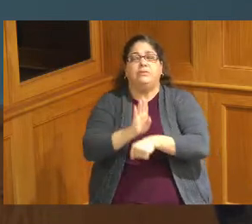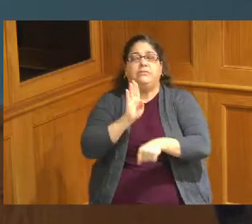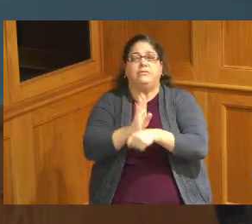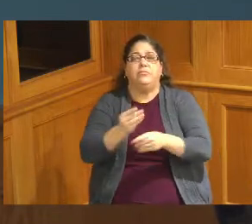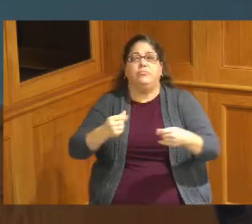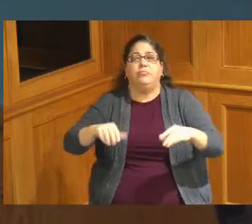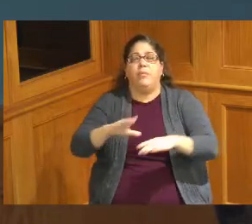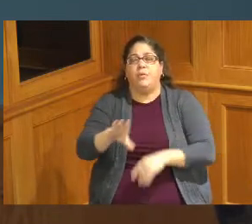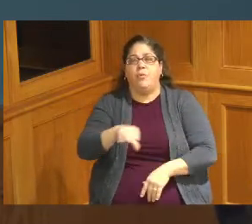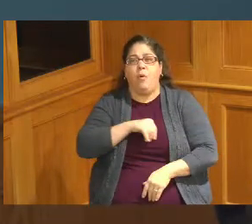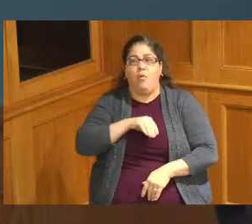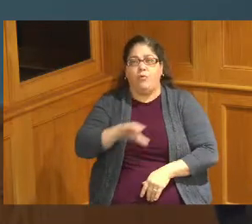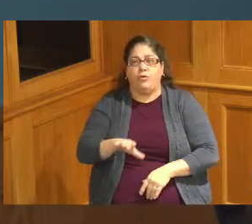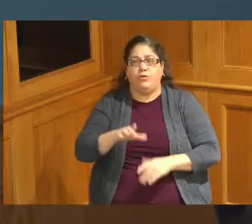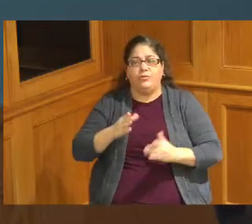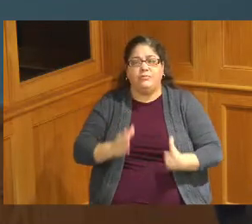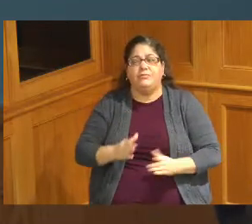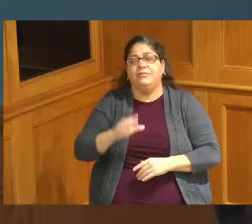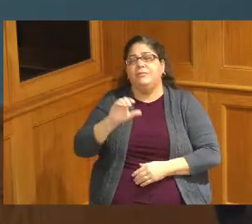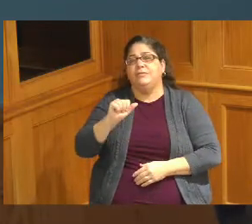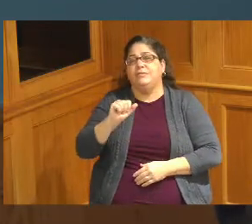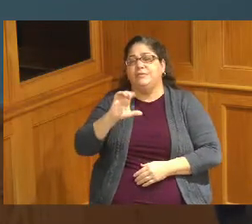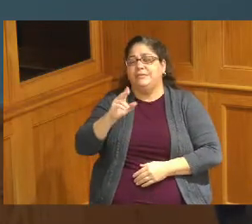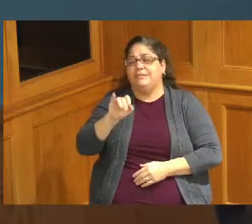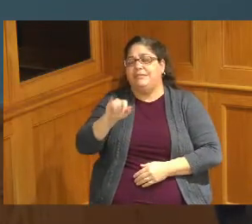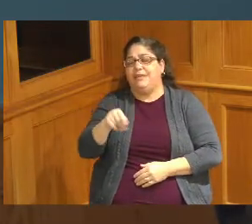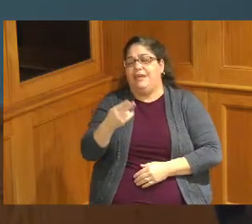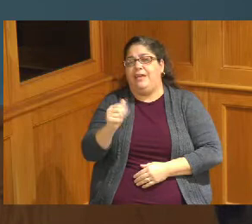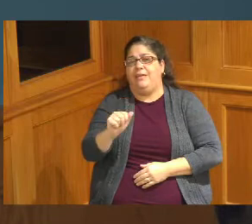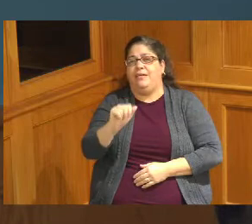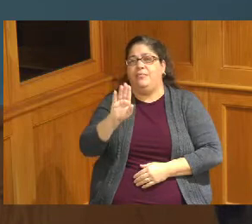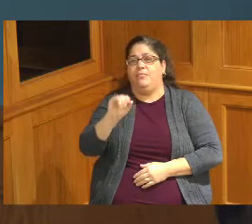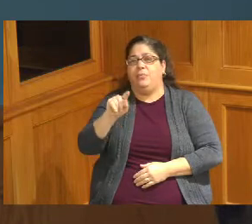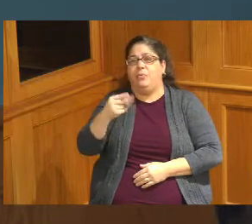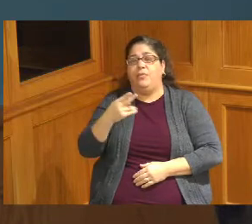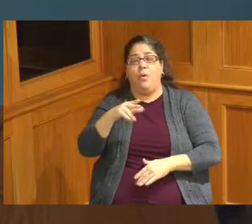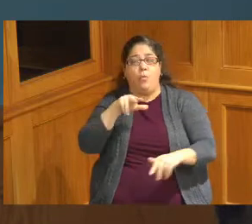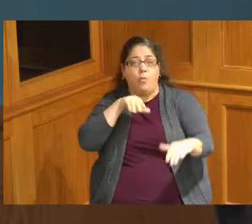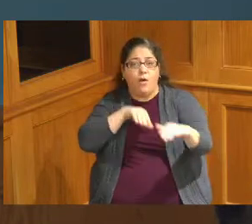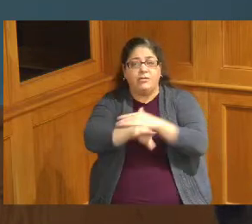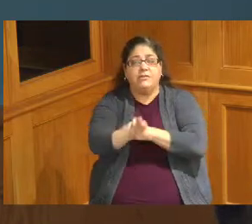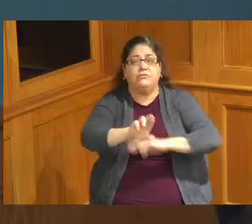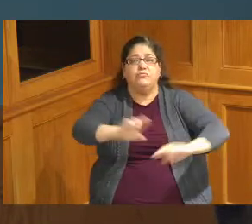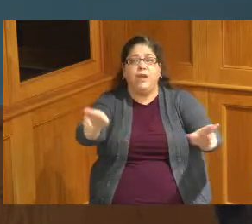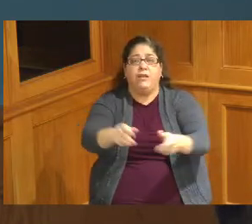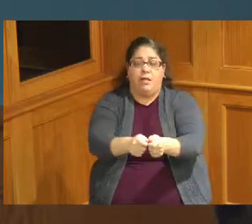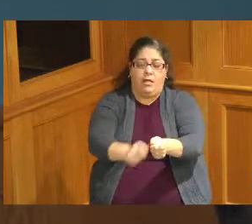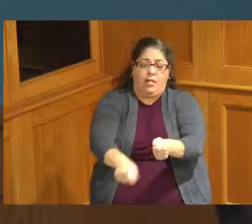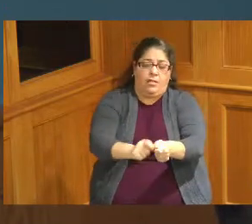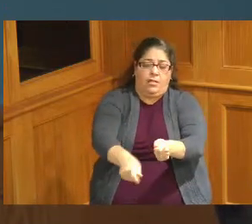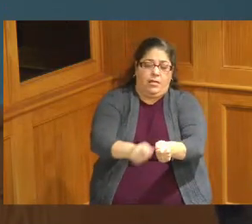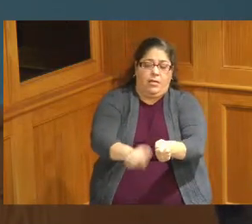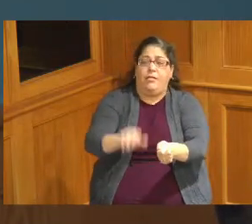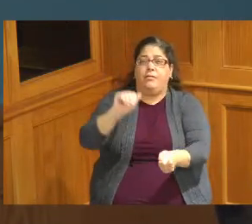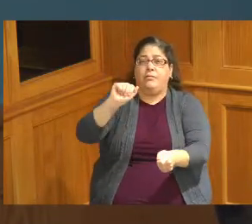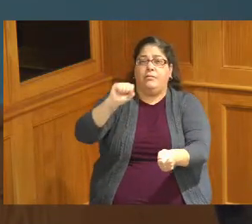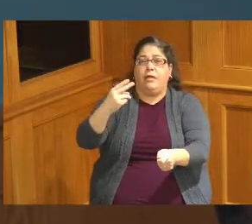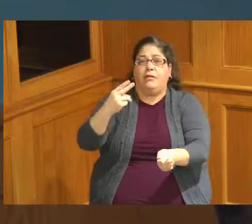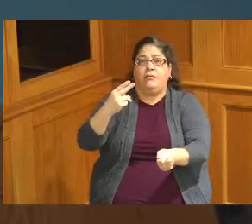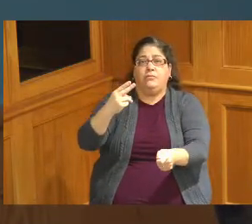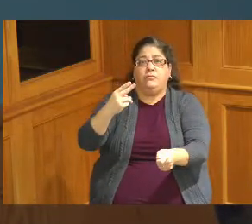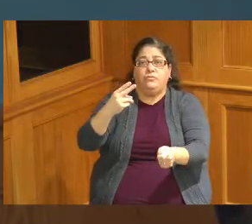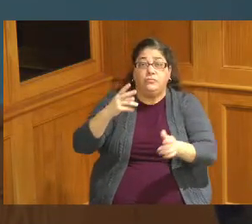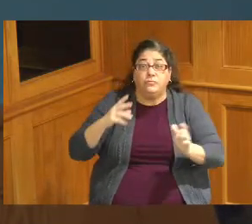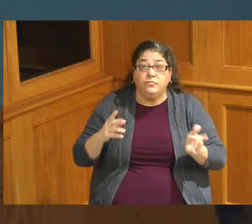Cynthia Booth, who is an African-American female, she went in and paid cash. So I don't want to give the impression